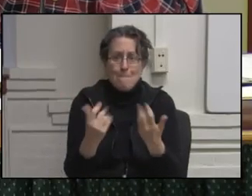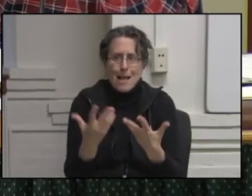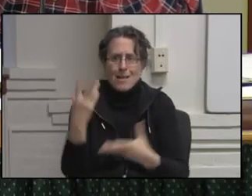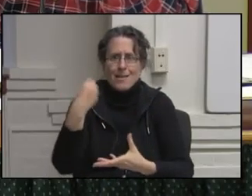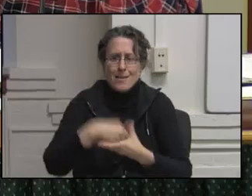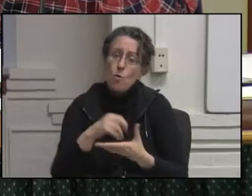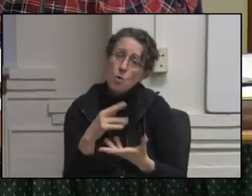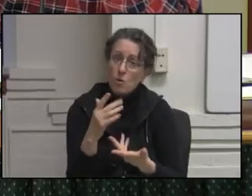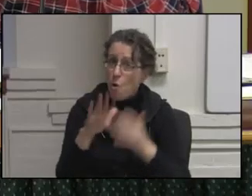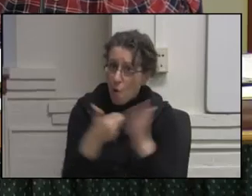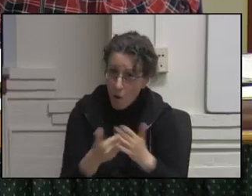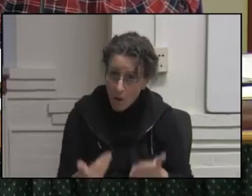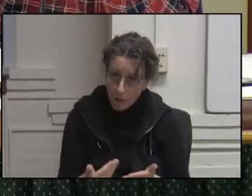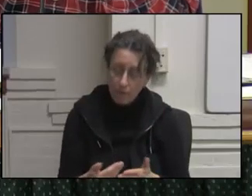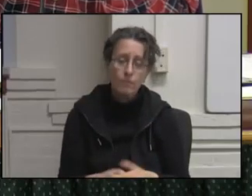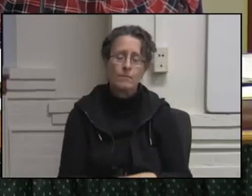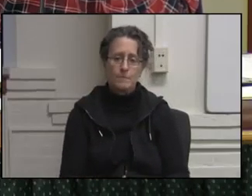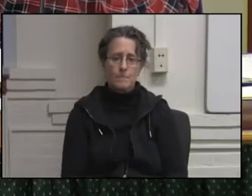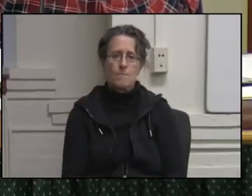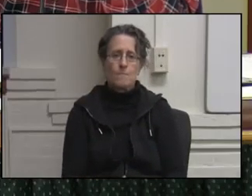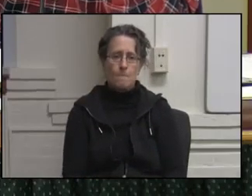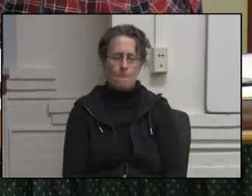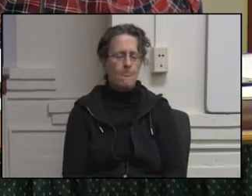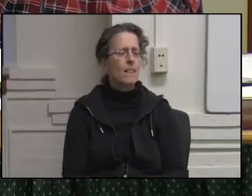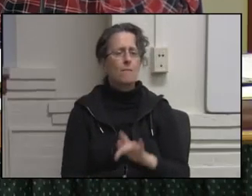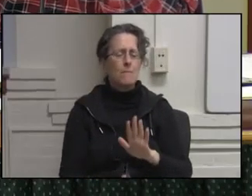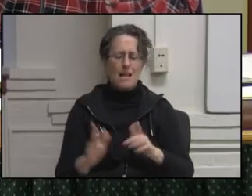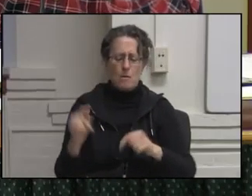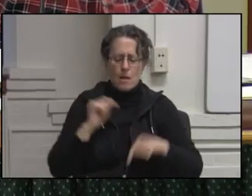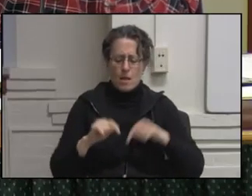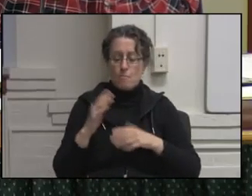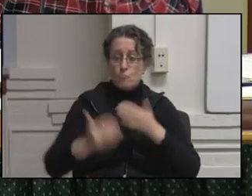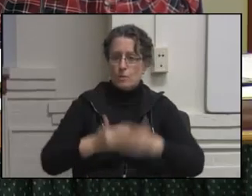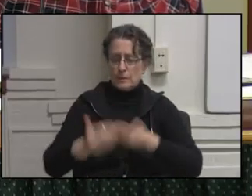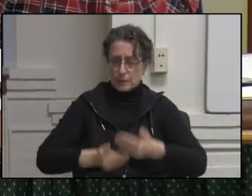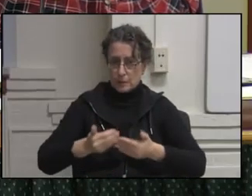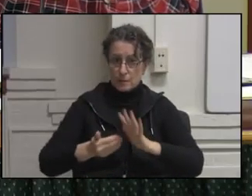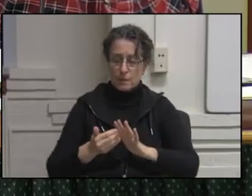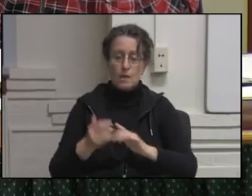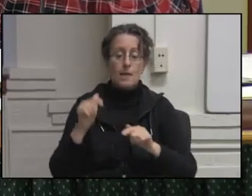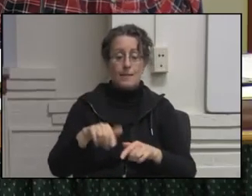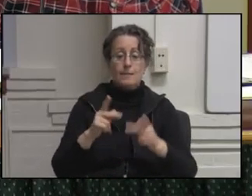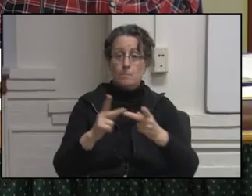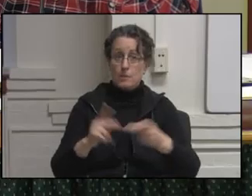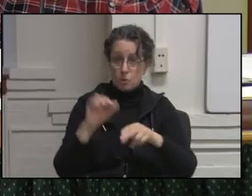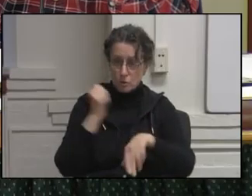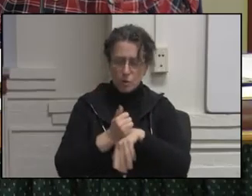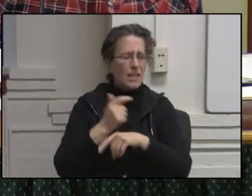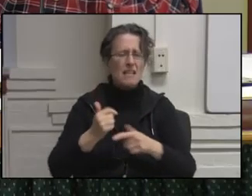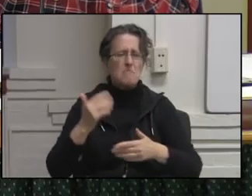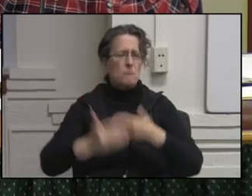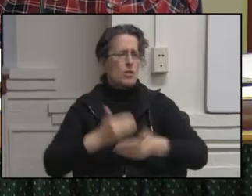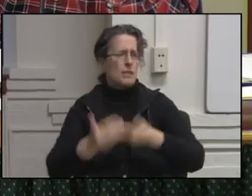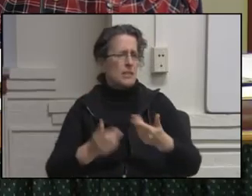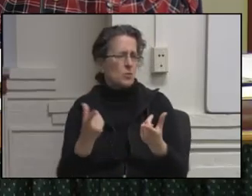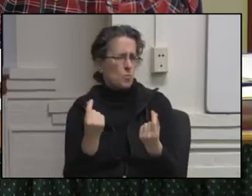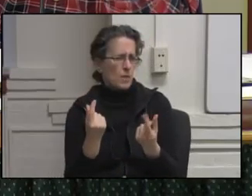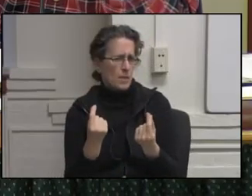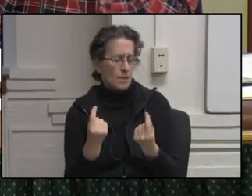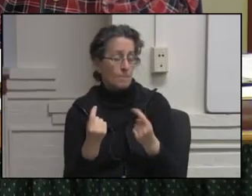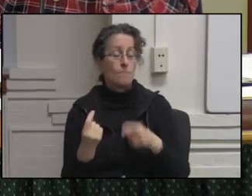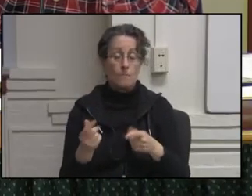My question actually more really is about process, though. What is the process we're talking about here? Because this was funds that town